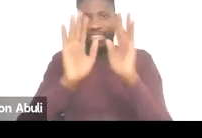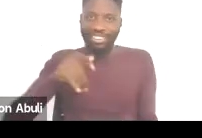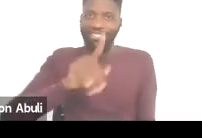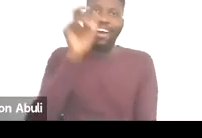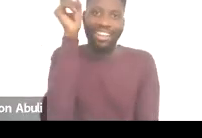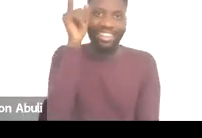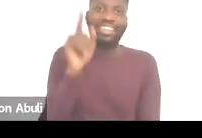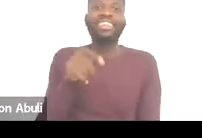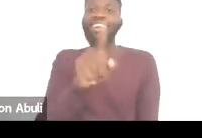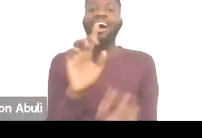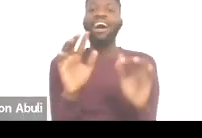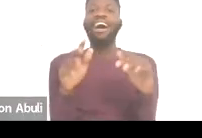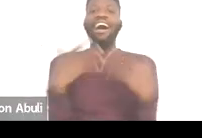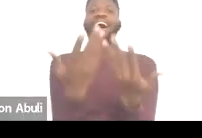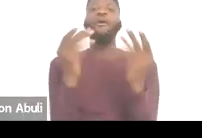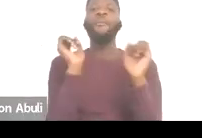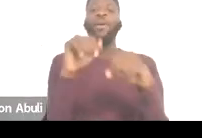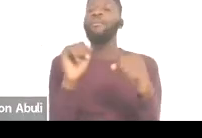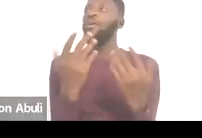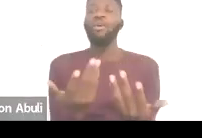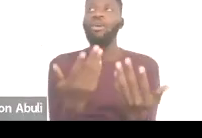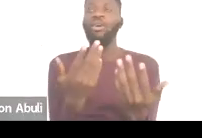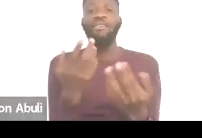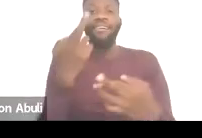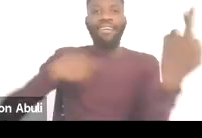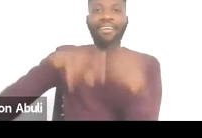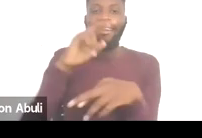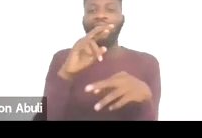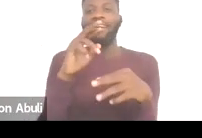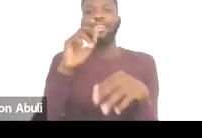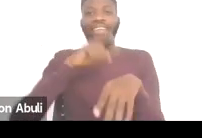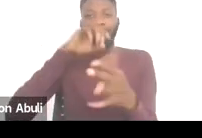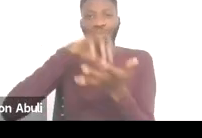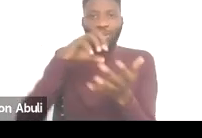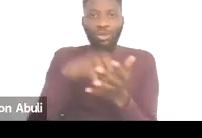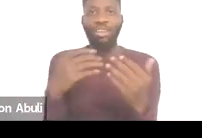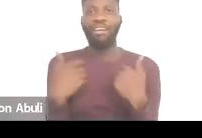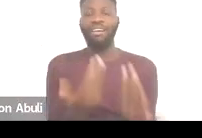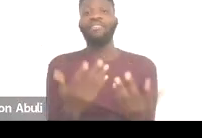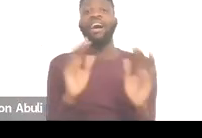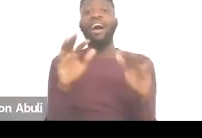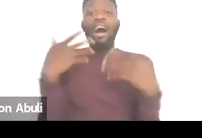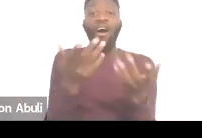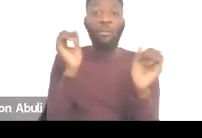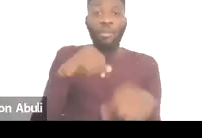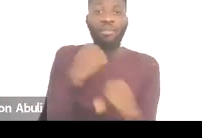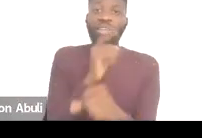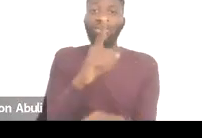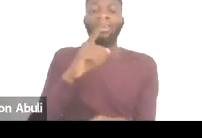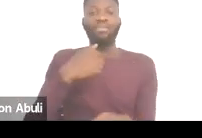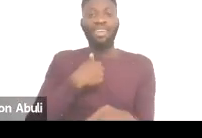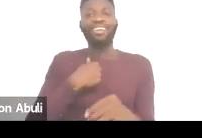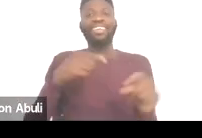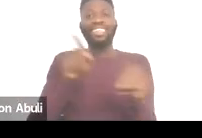going to react in a certain situation? How am I going to ensure that I'm delivering